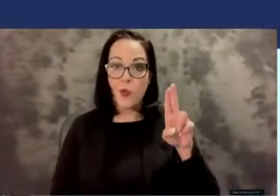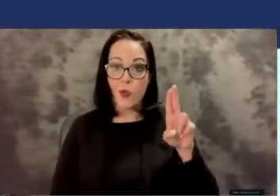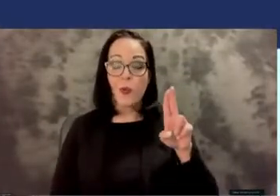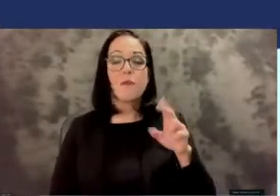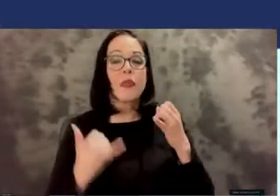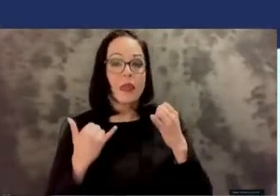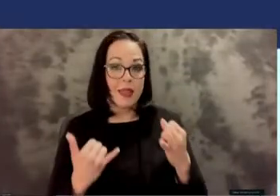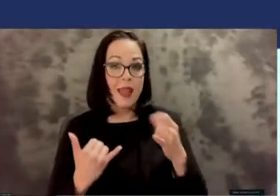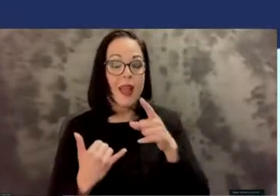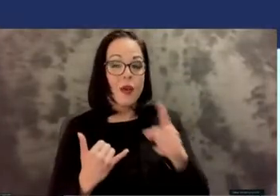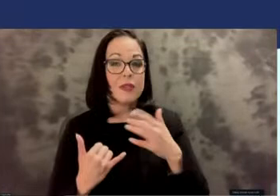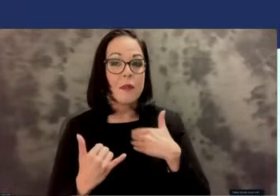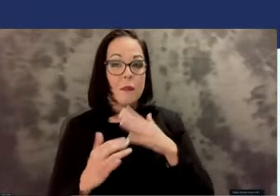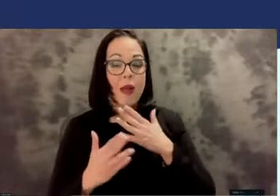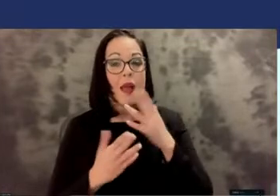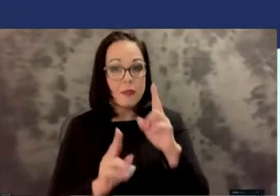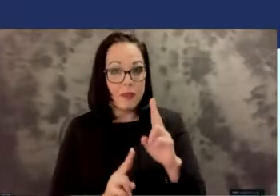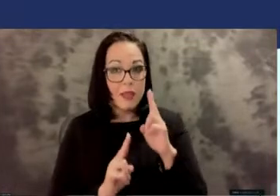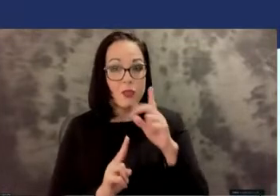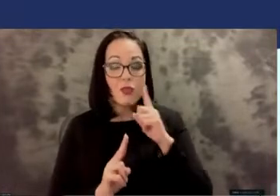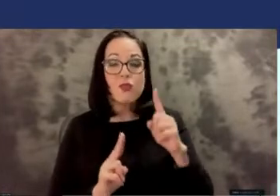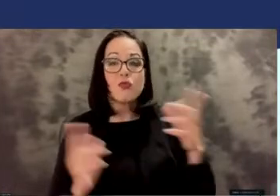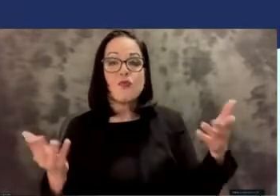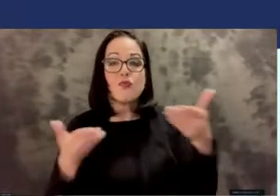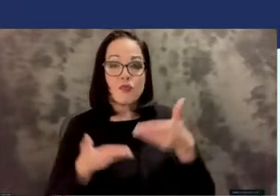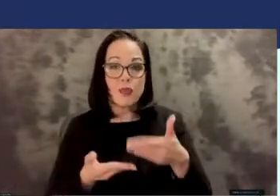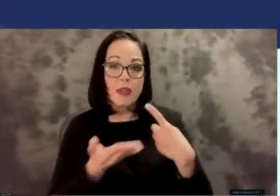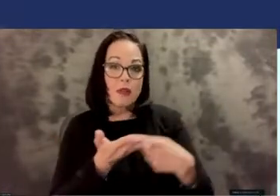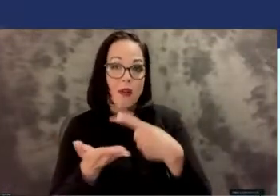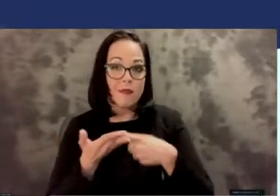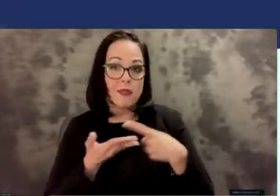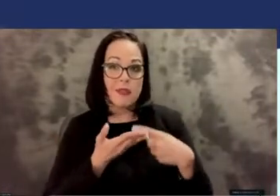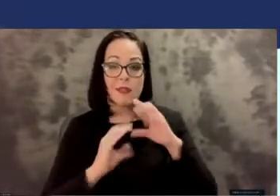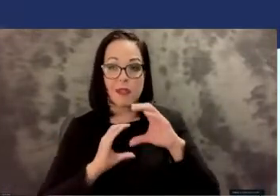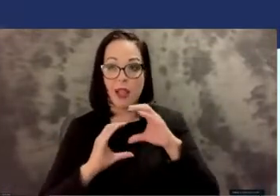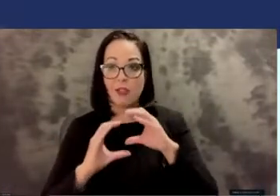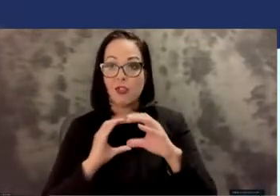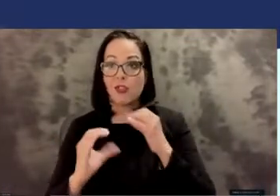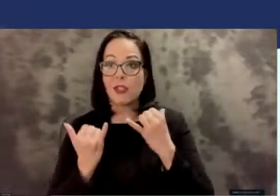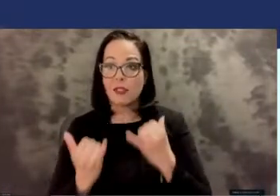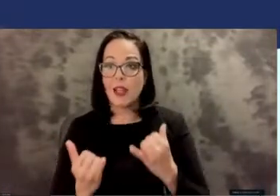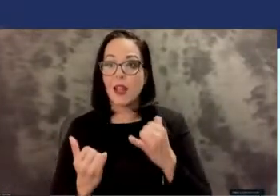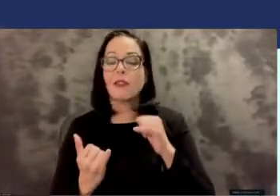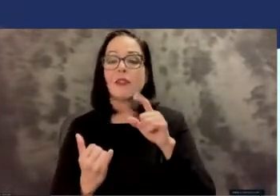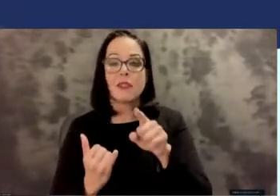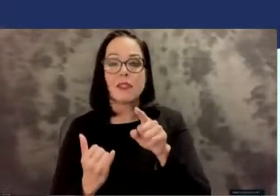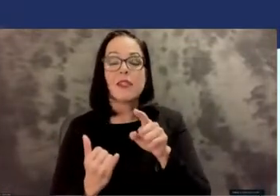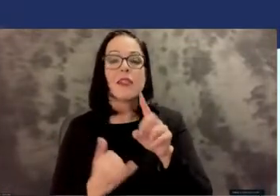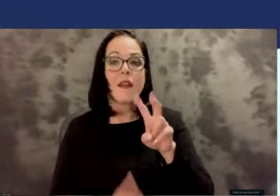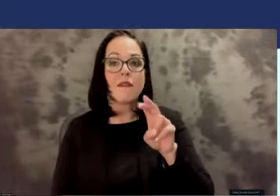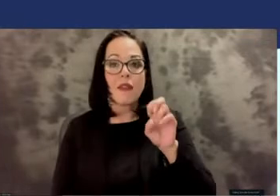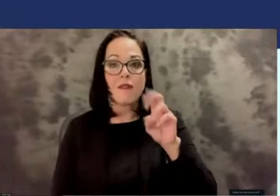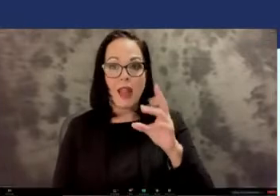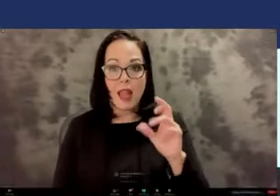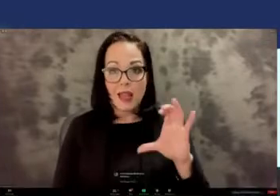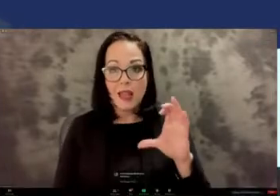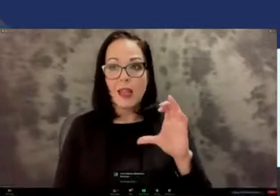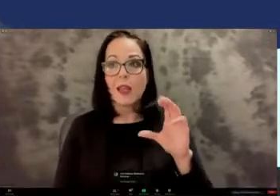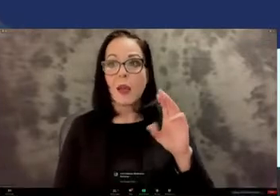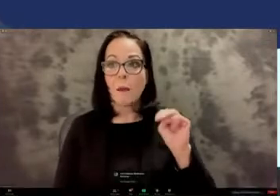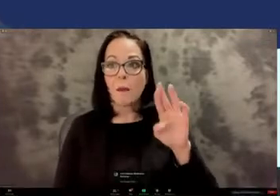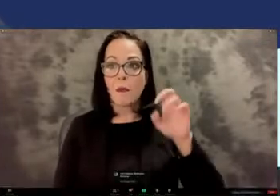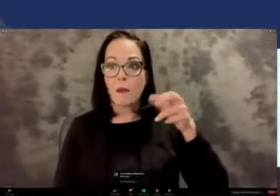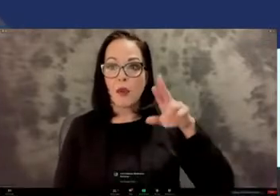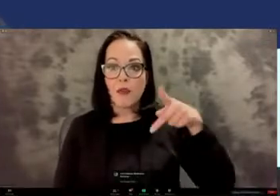bring into conversation our Surgeon General, Dr. Vivek Murthy. Thank you so much for joining us, Dr. Murthy.